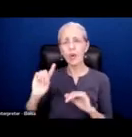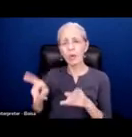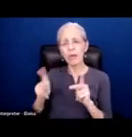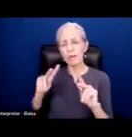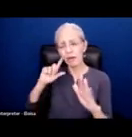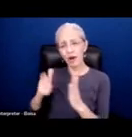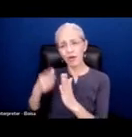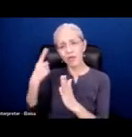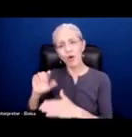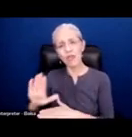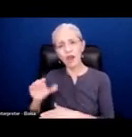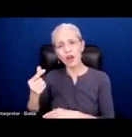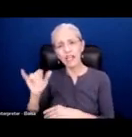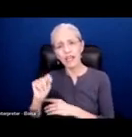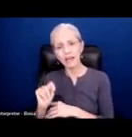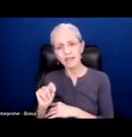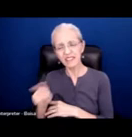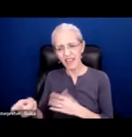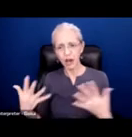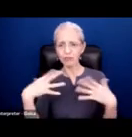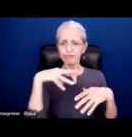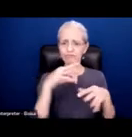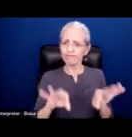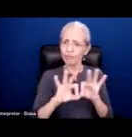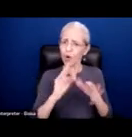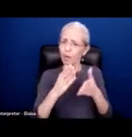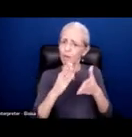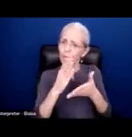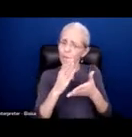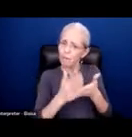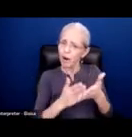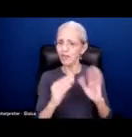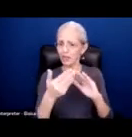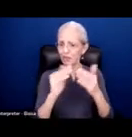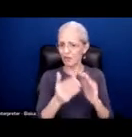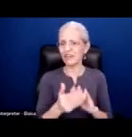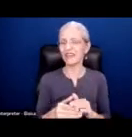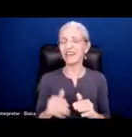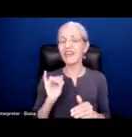are integral members of the community, actually have better outcomes. Next slide.